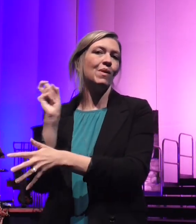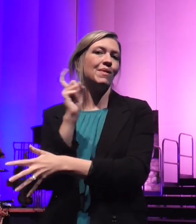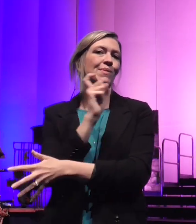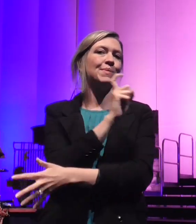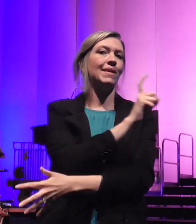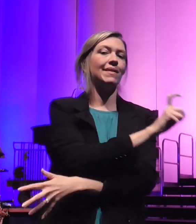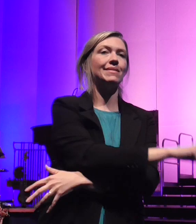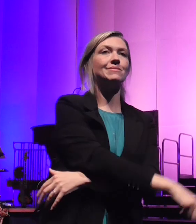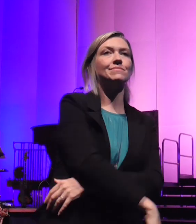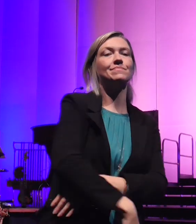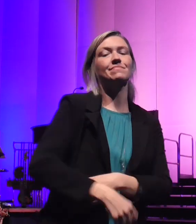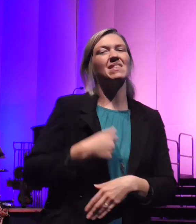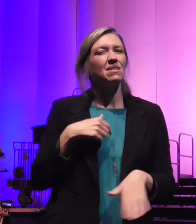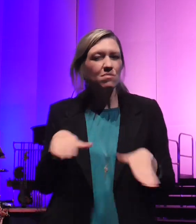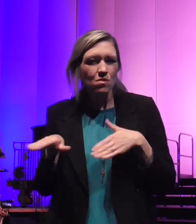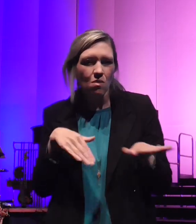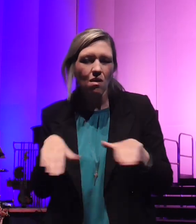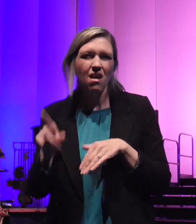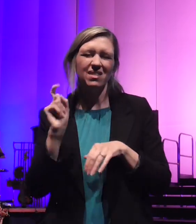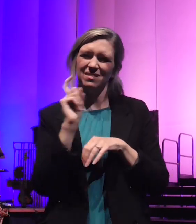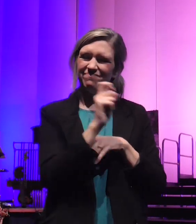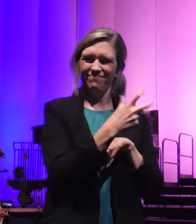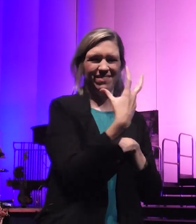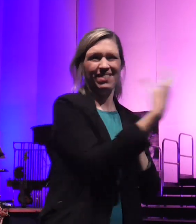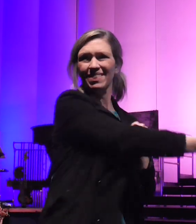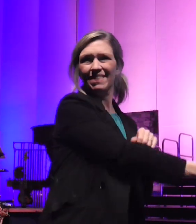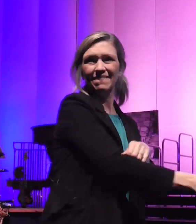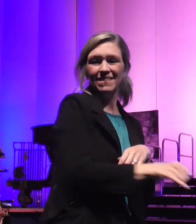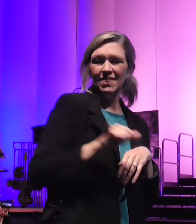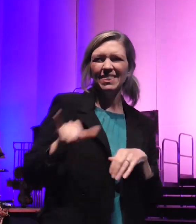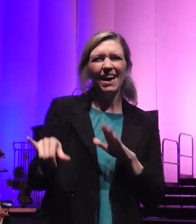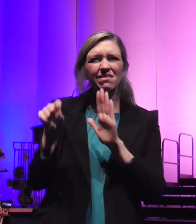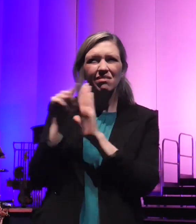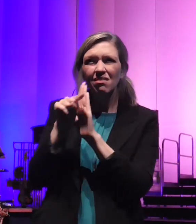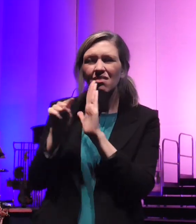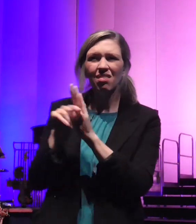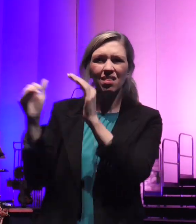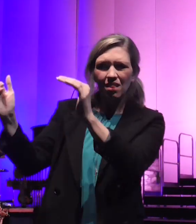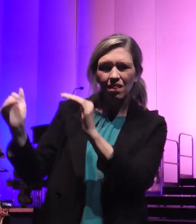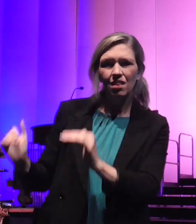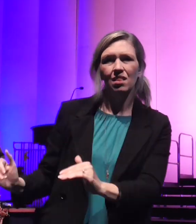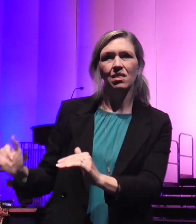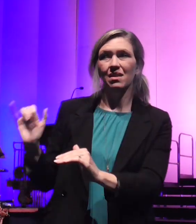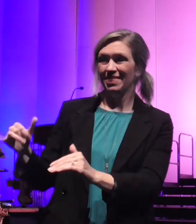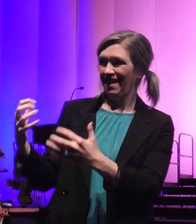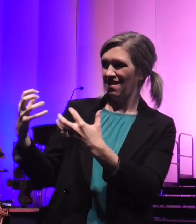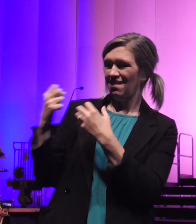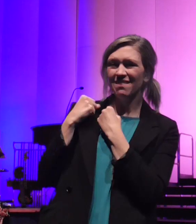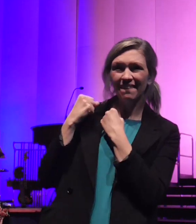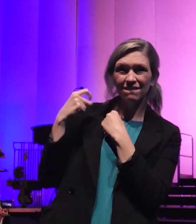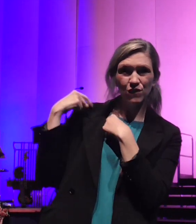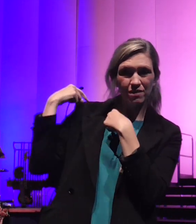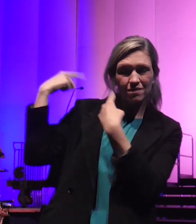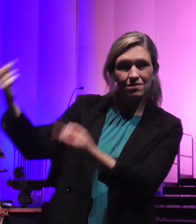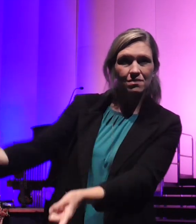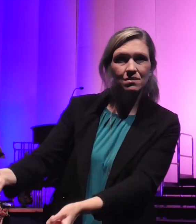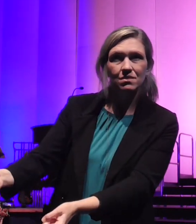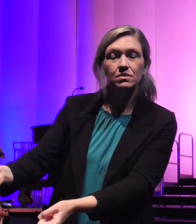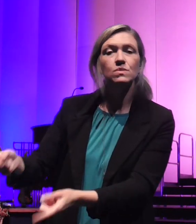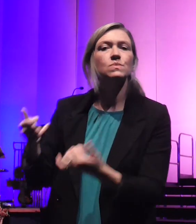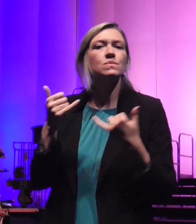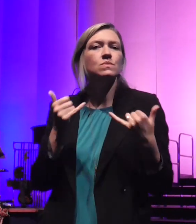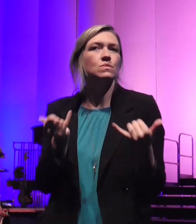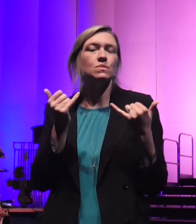away. I'm walking away from the less than that held me for so